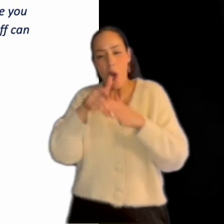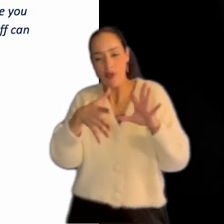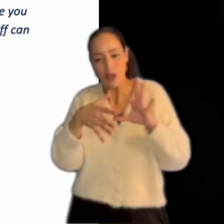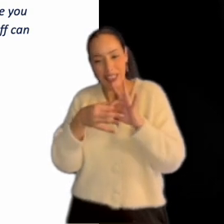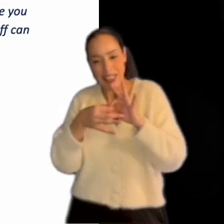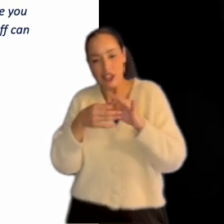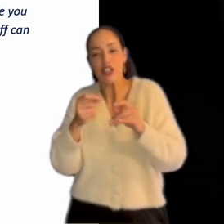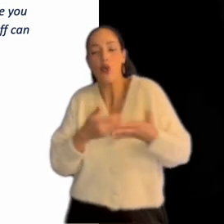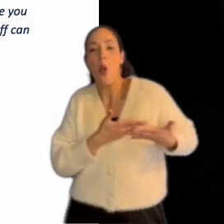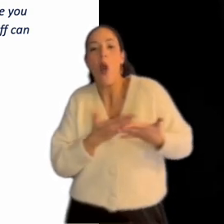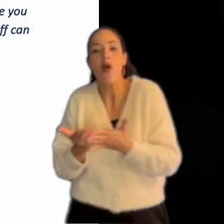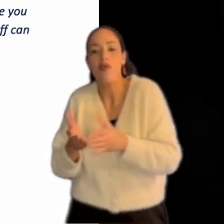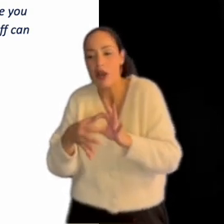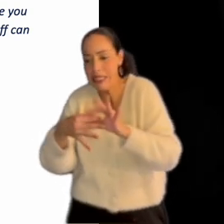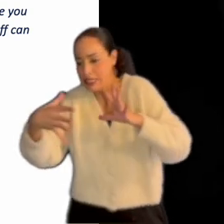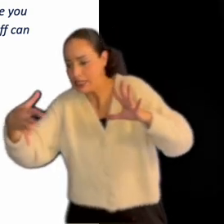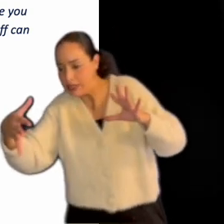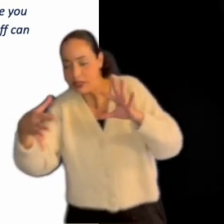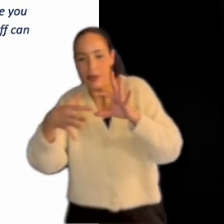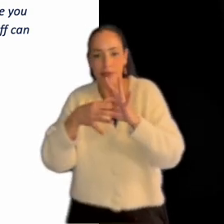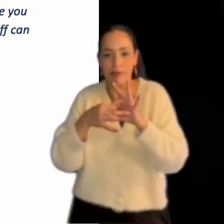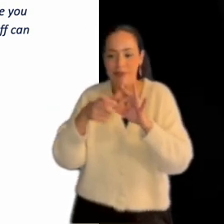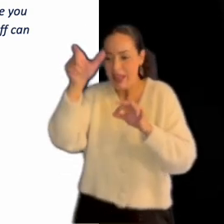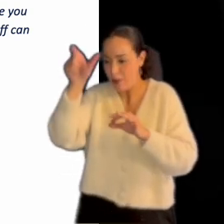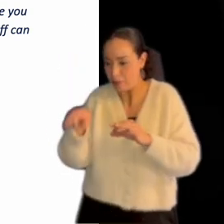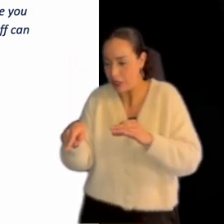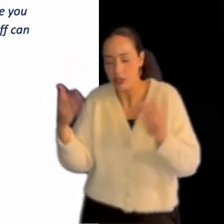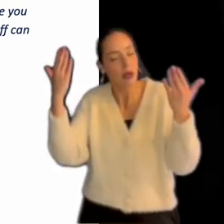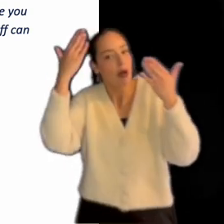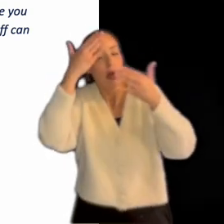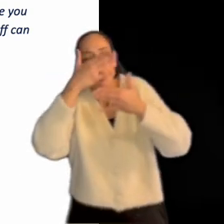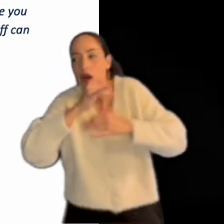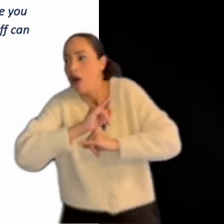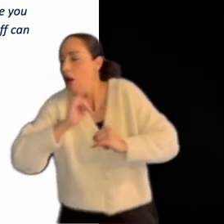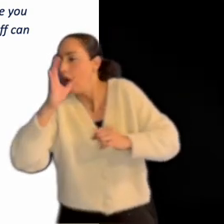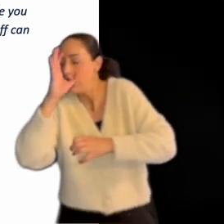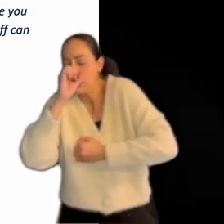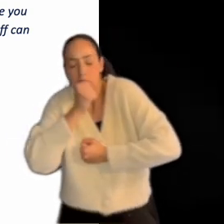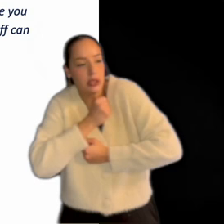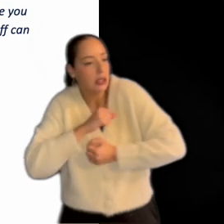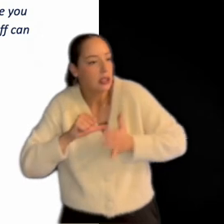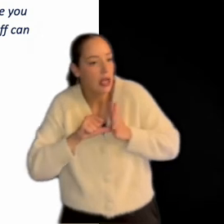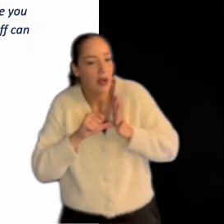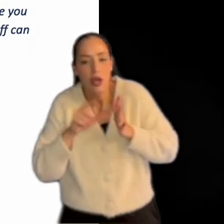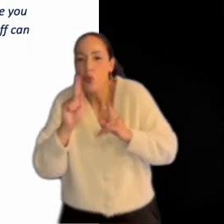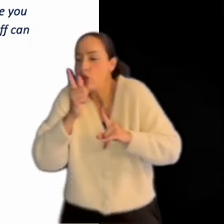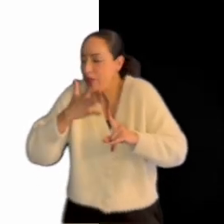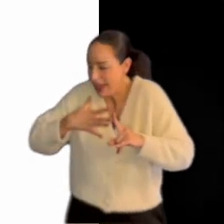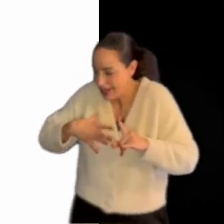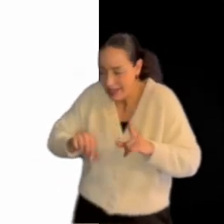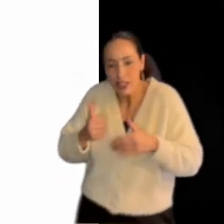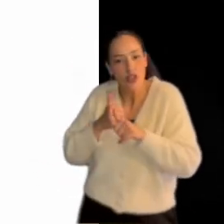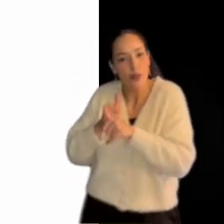in their darkness and what might be needed to create those flickers of light. Write that letter.